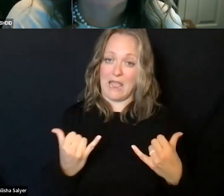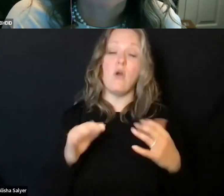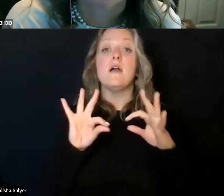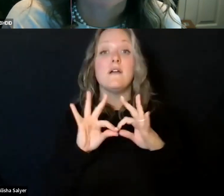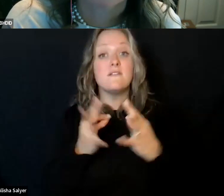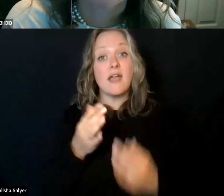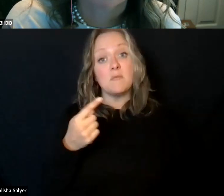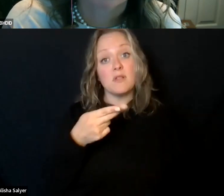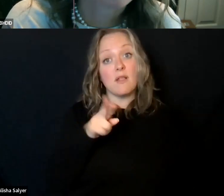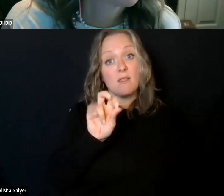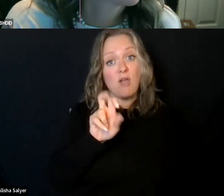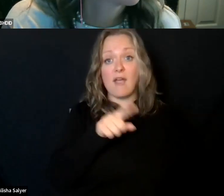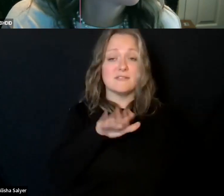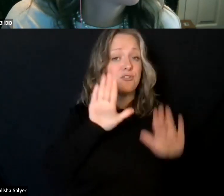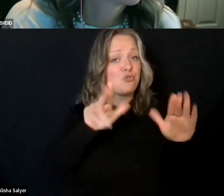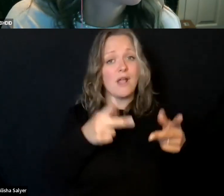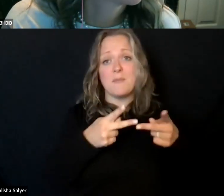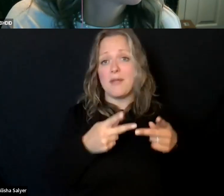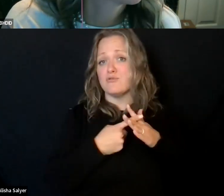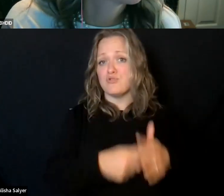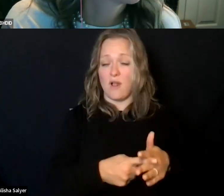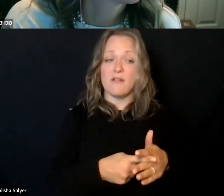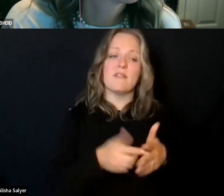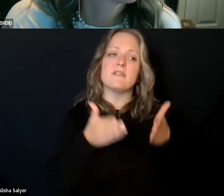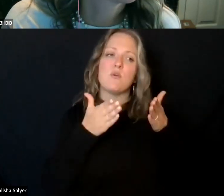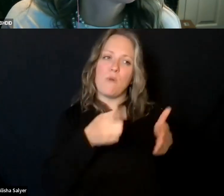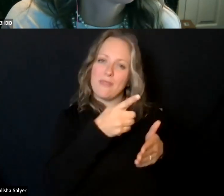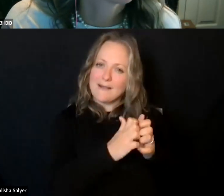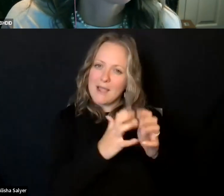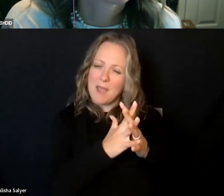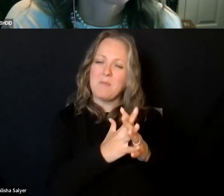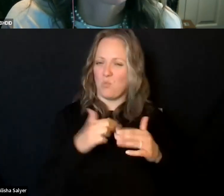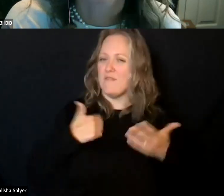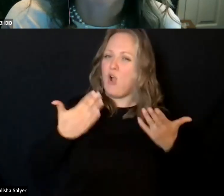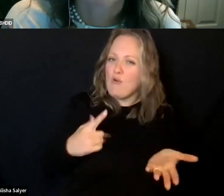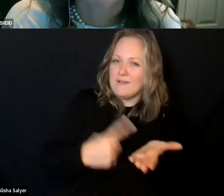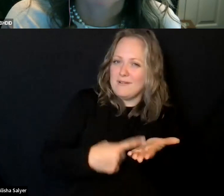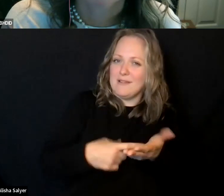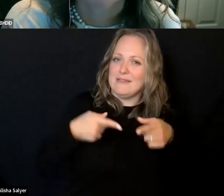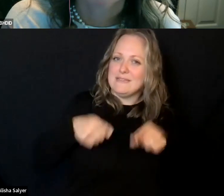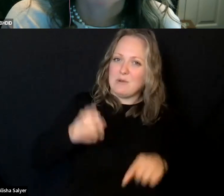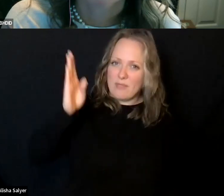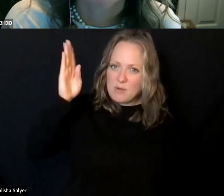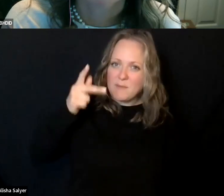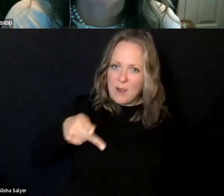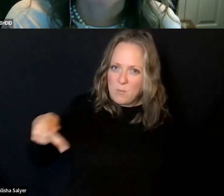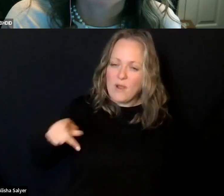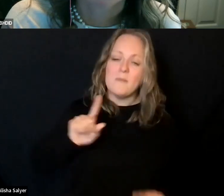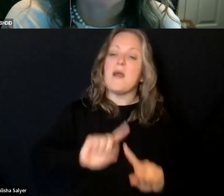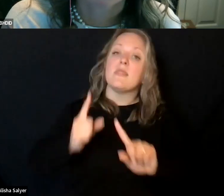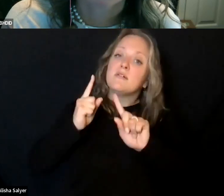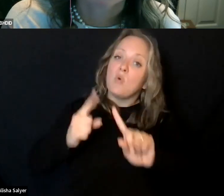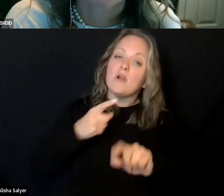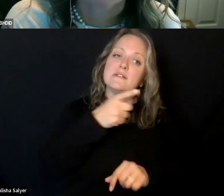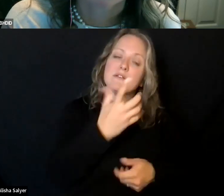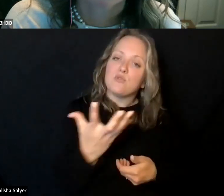start. The way Family Thrive came about, even though we already talked about it in a presentation, it incorporates